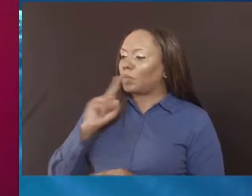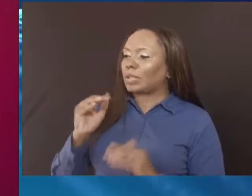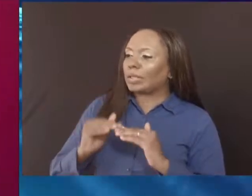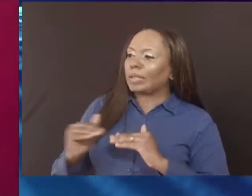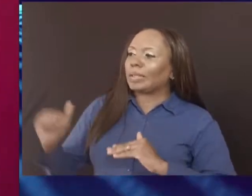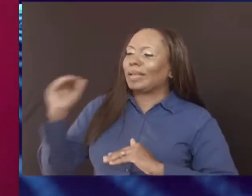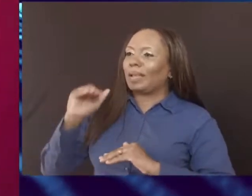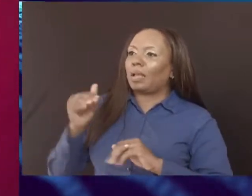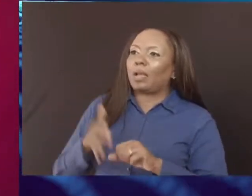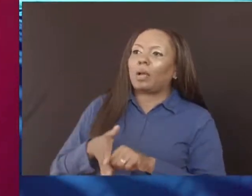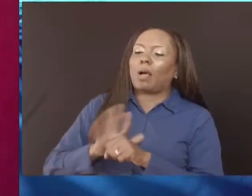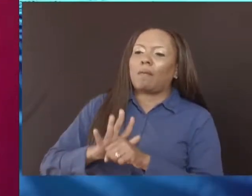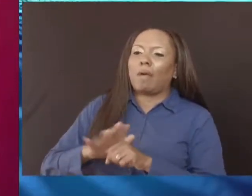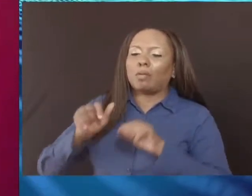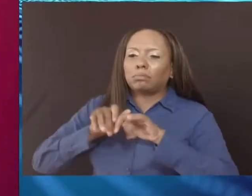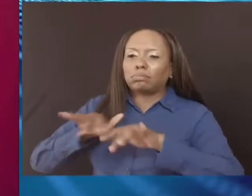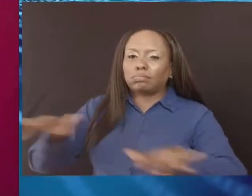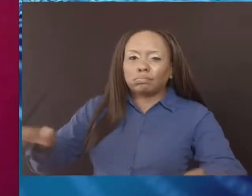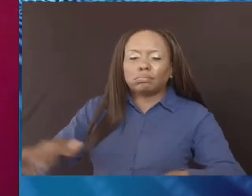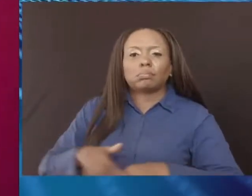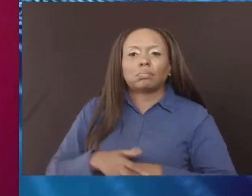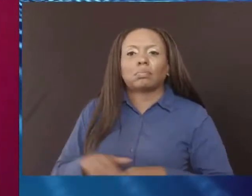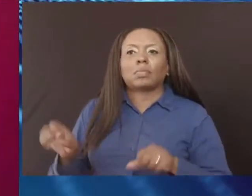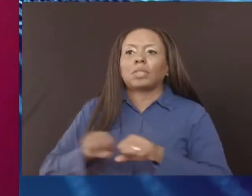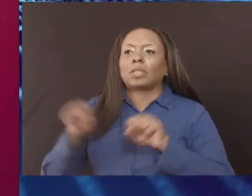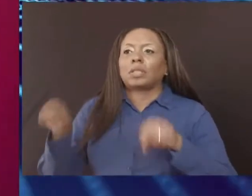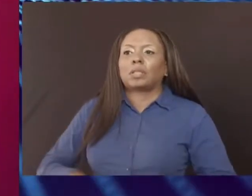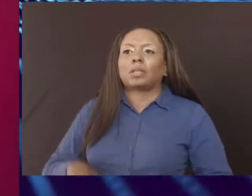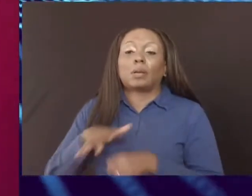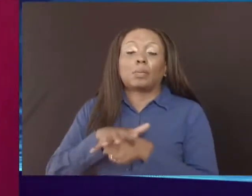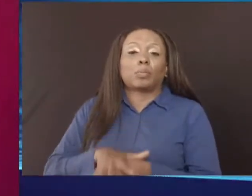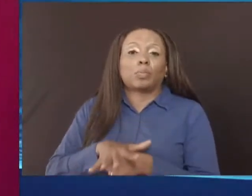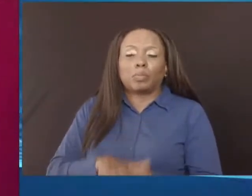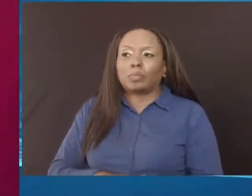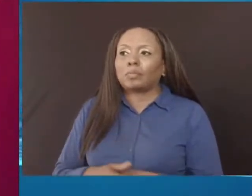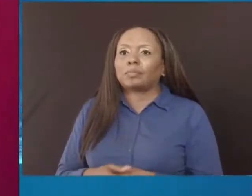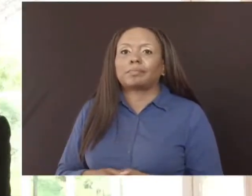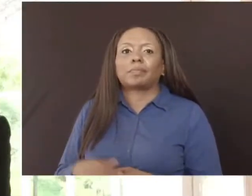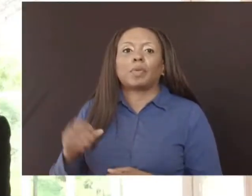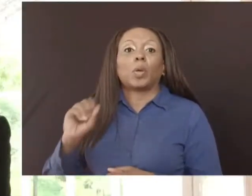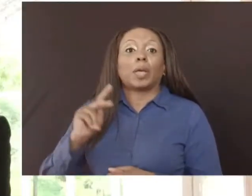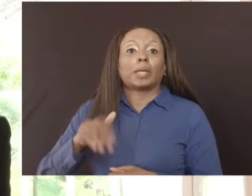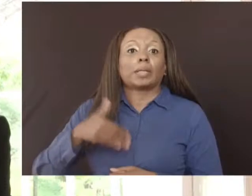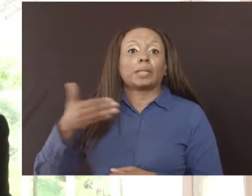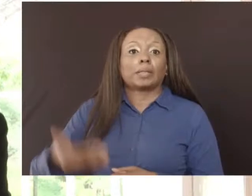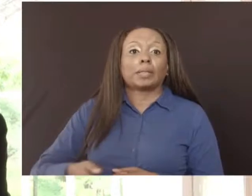of COVID-19 in Barbados. The systems are just burdened. Kareem Smith.